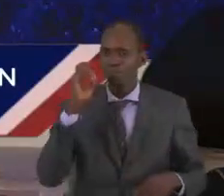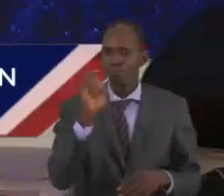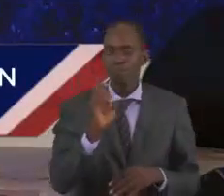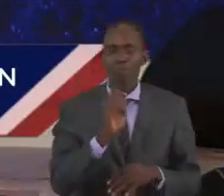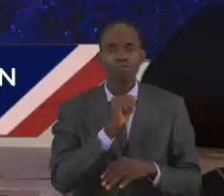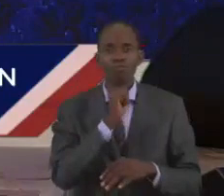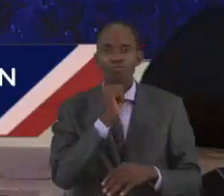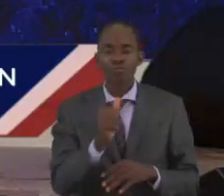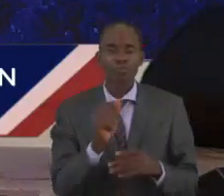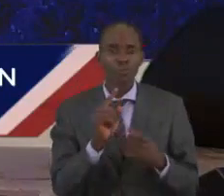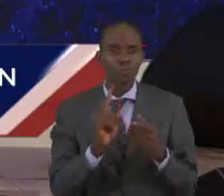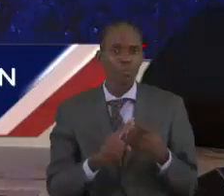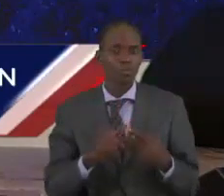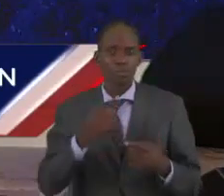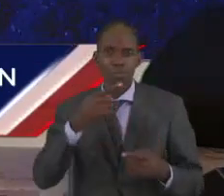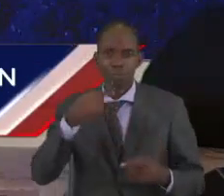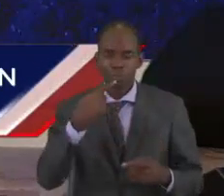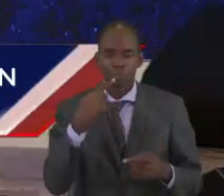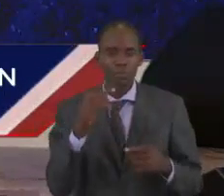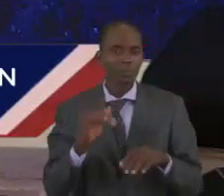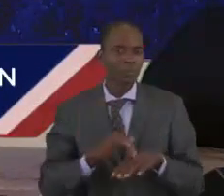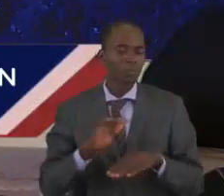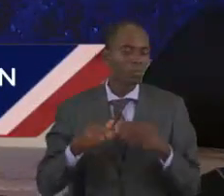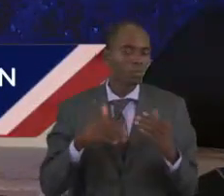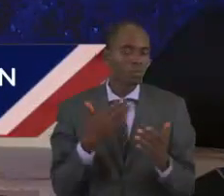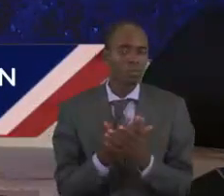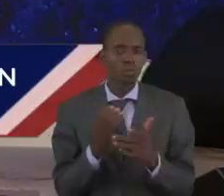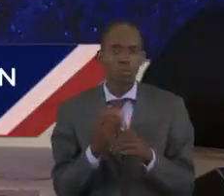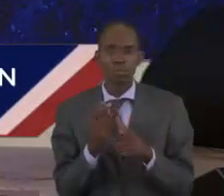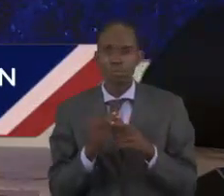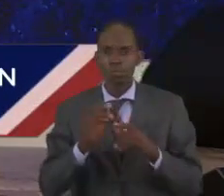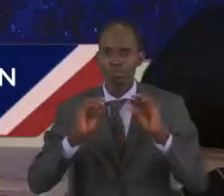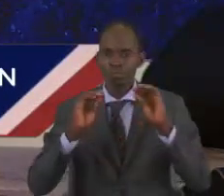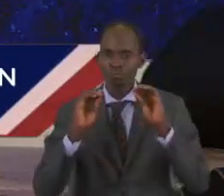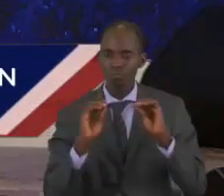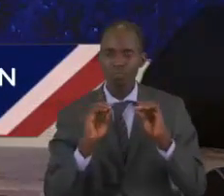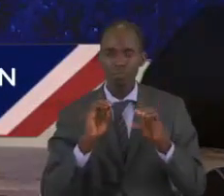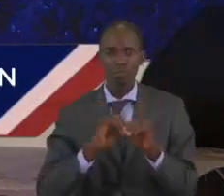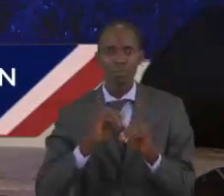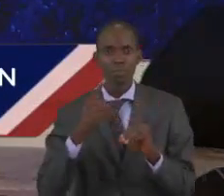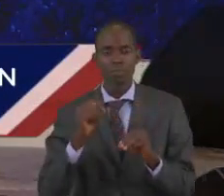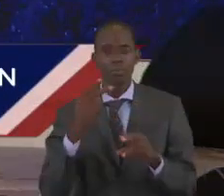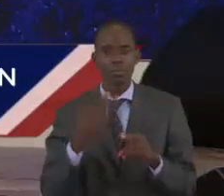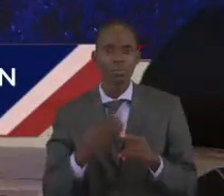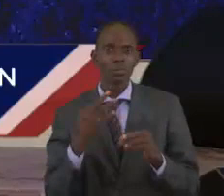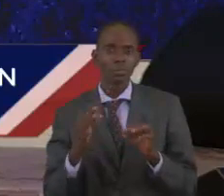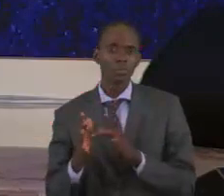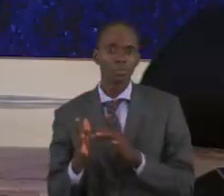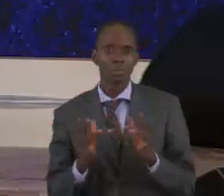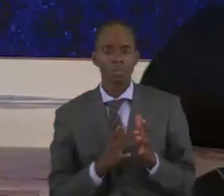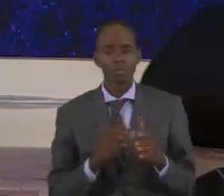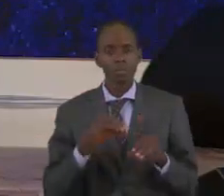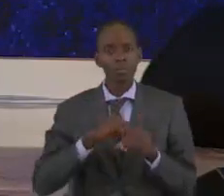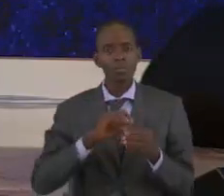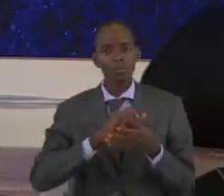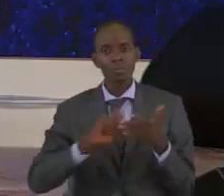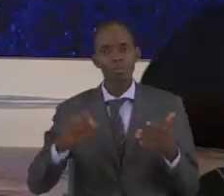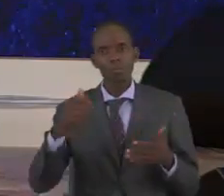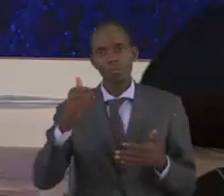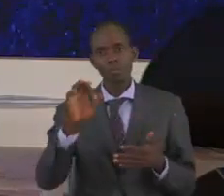to speak at all, nor teach in the name of Jesus. Verse